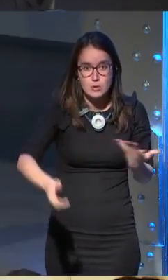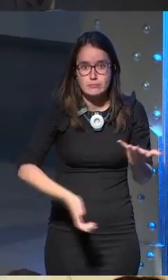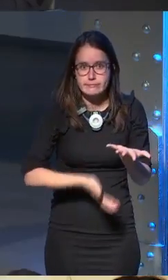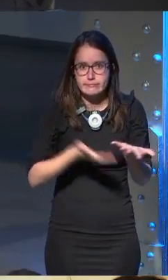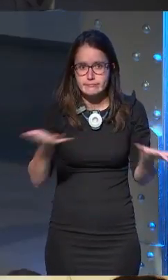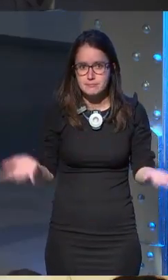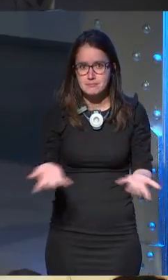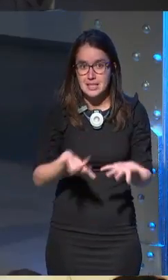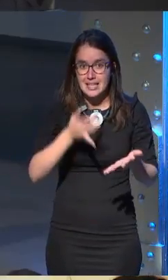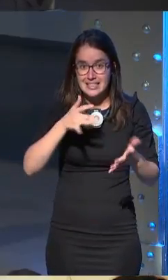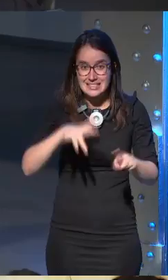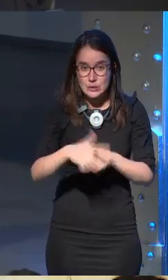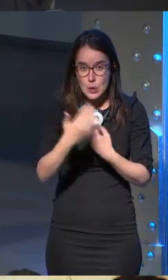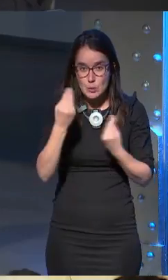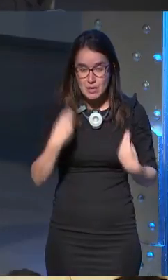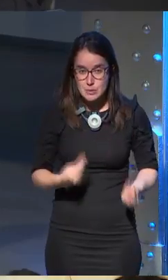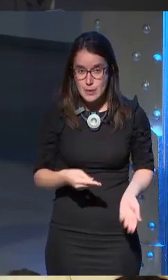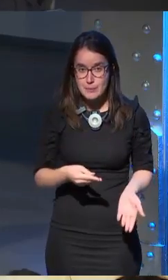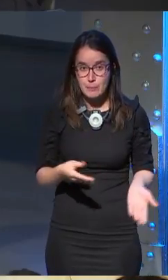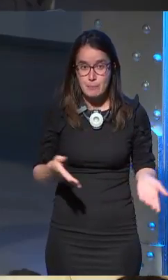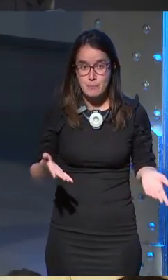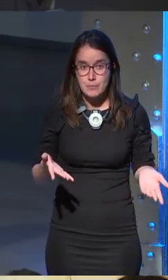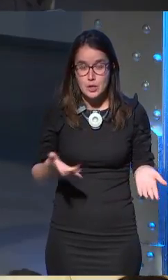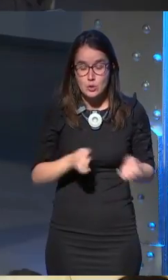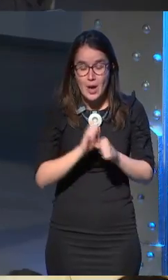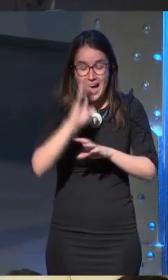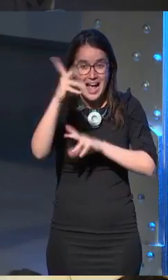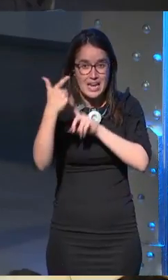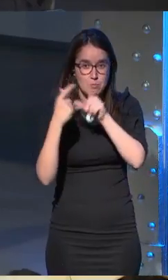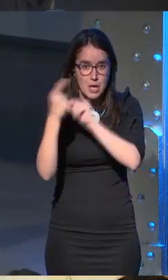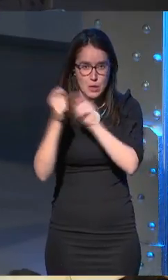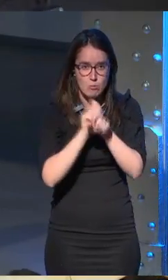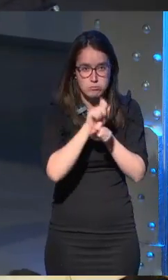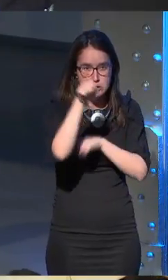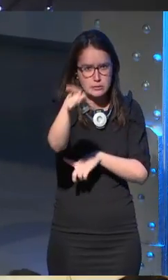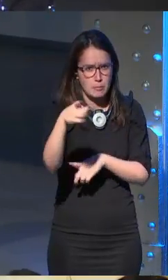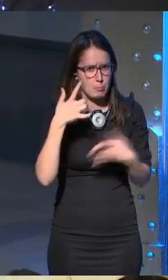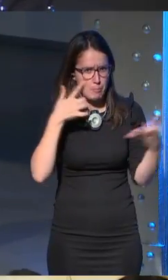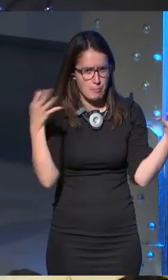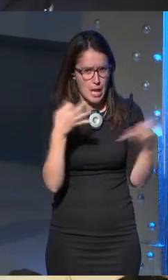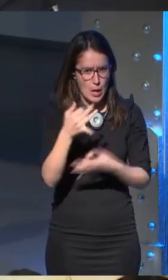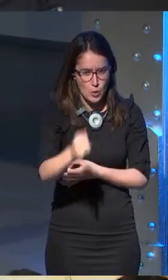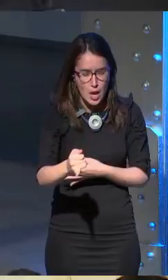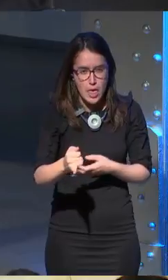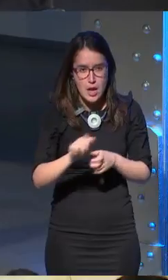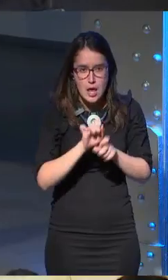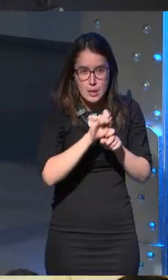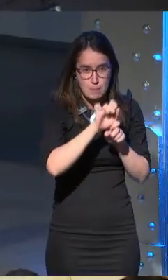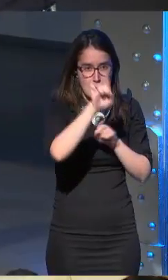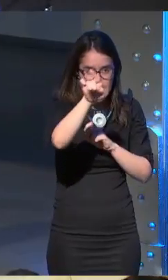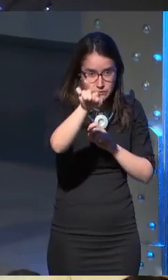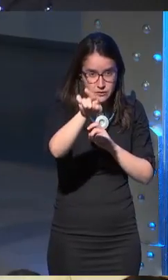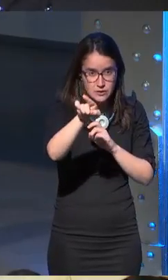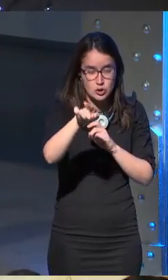And in this case, you know, flying in space is risky. In both the Soyuz and the space shuttle, we've had 2 fatal accidents.